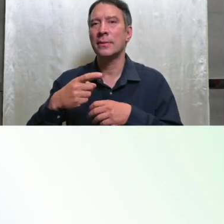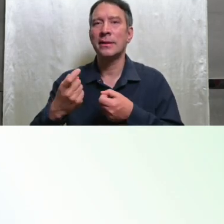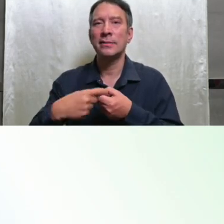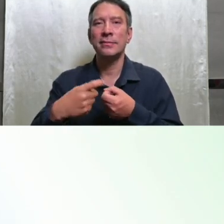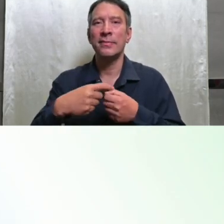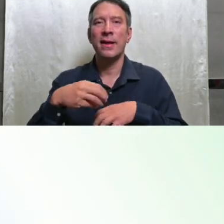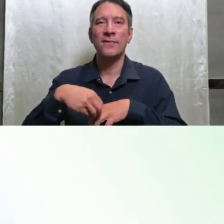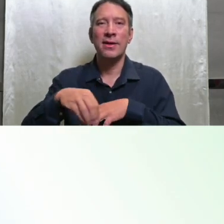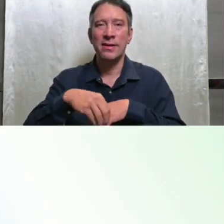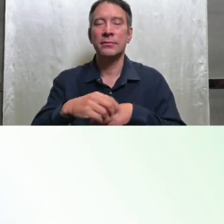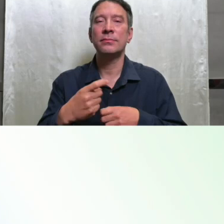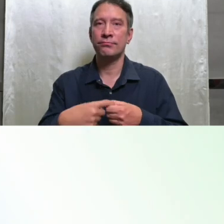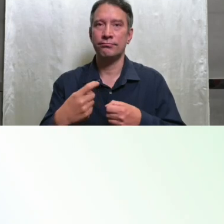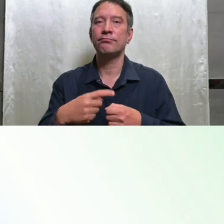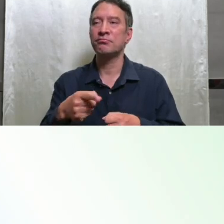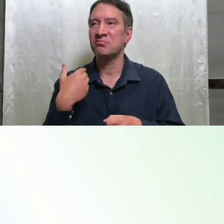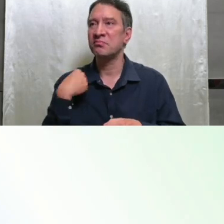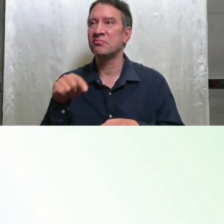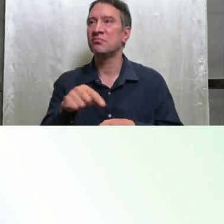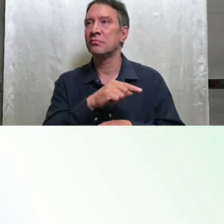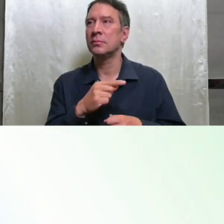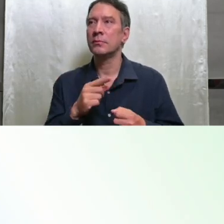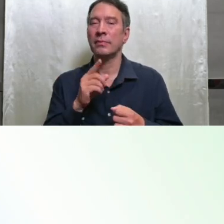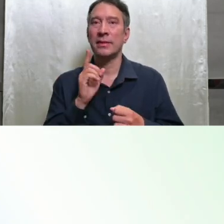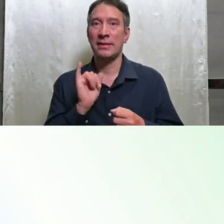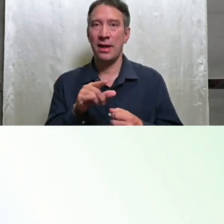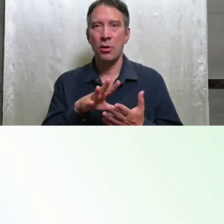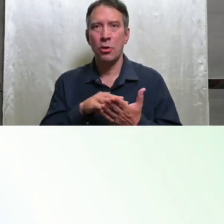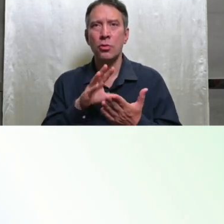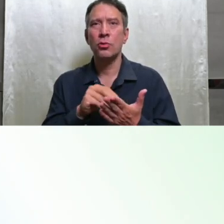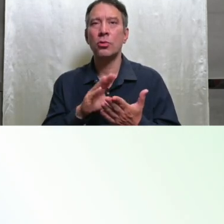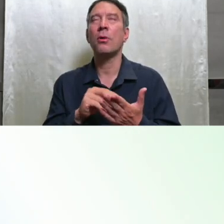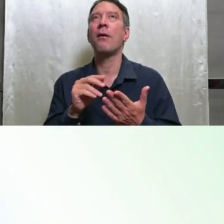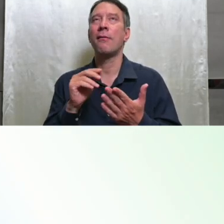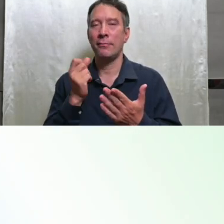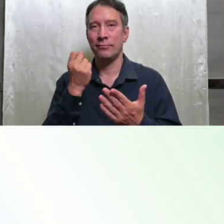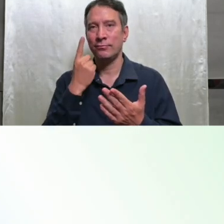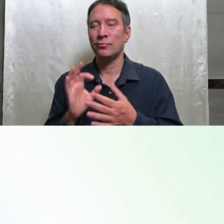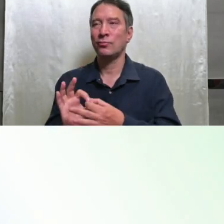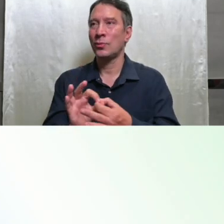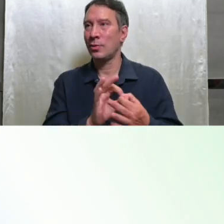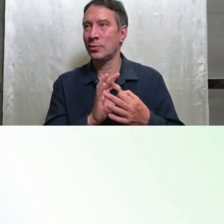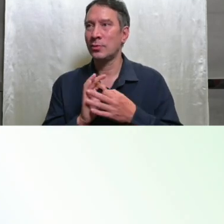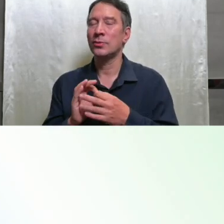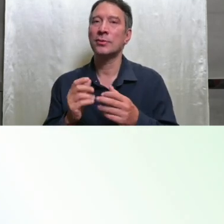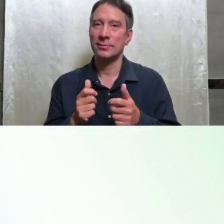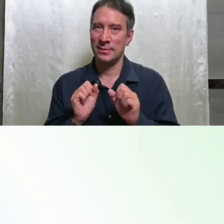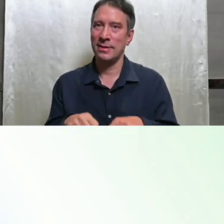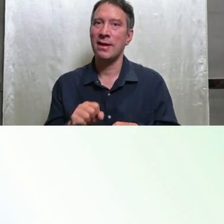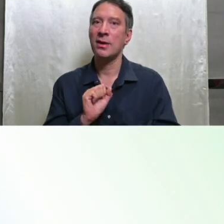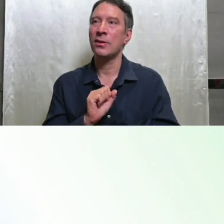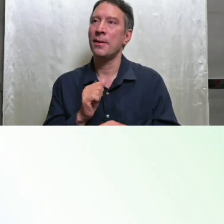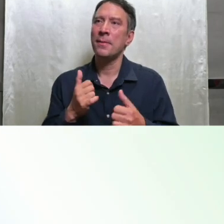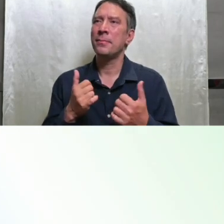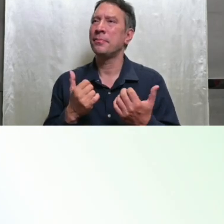engagement, we have launched game-based learning competitions for students with different partners. We hope to one day impact